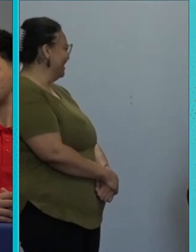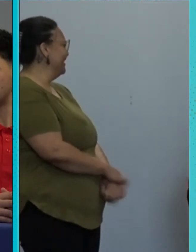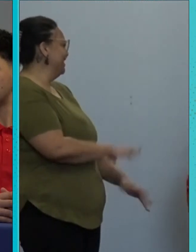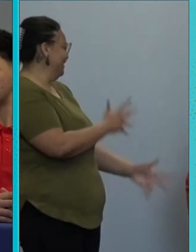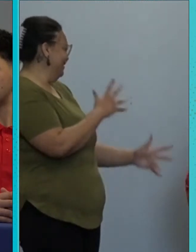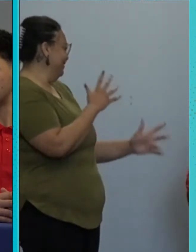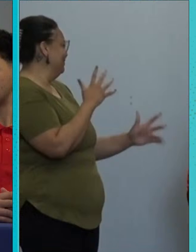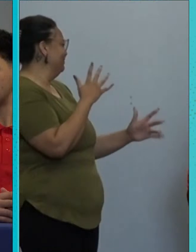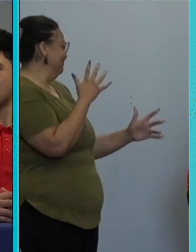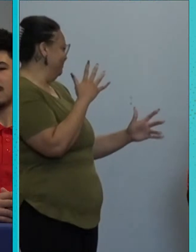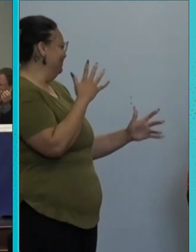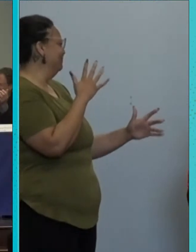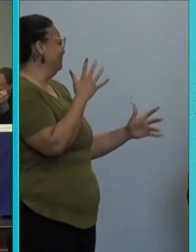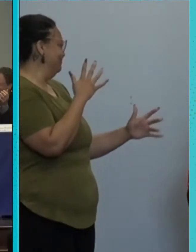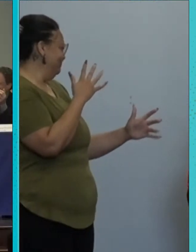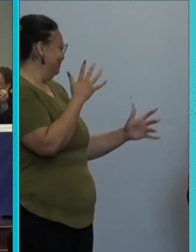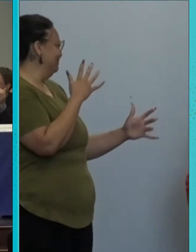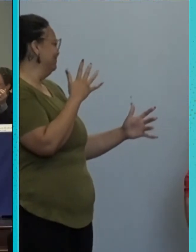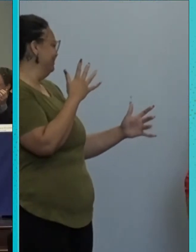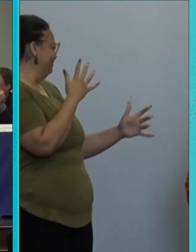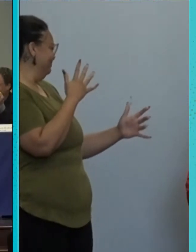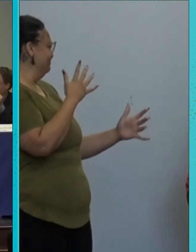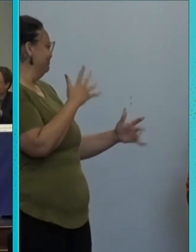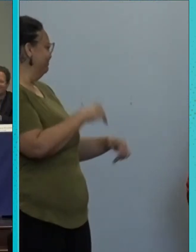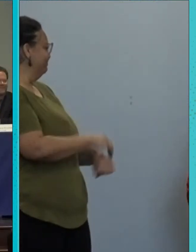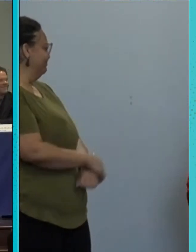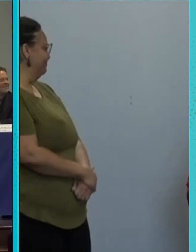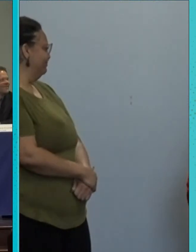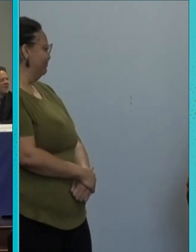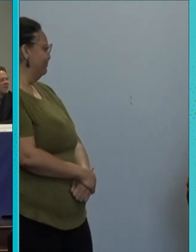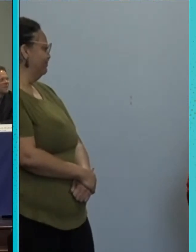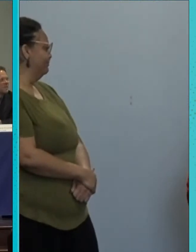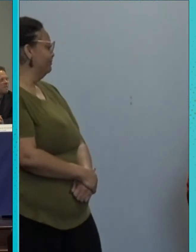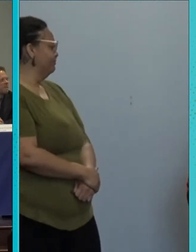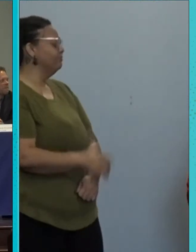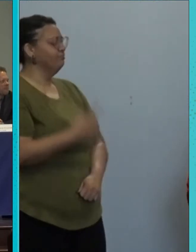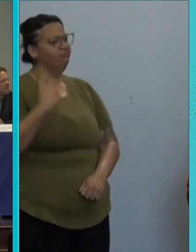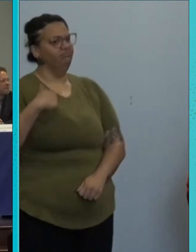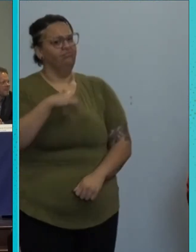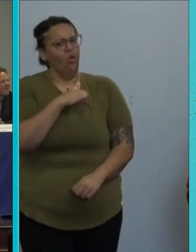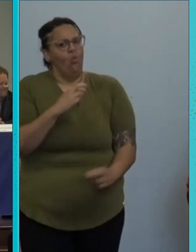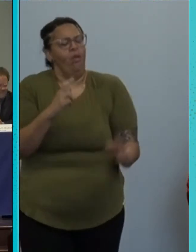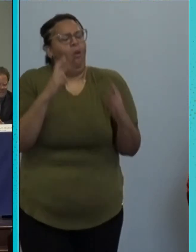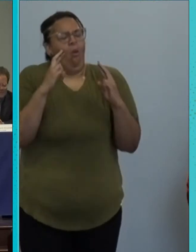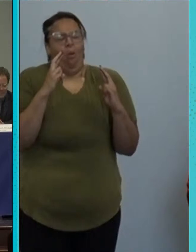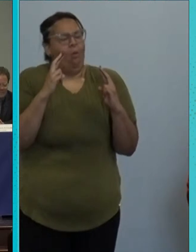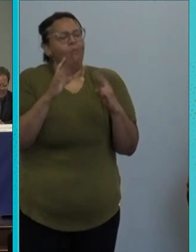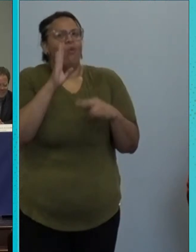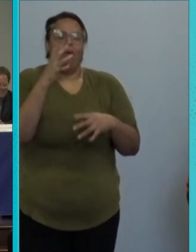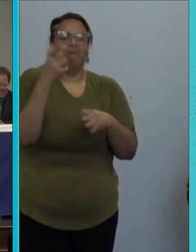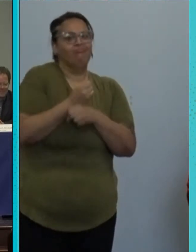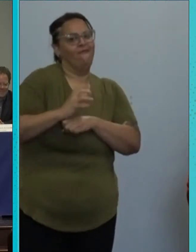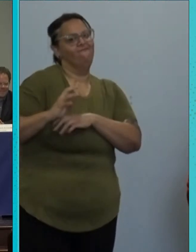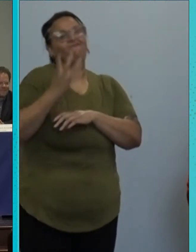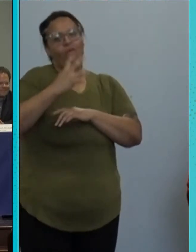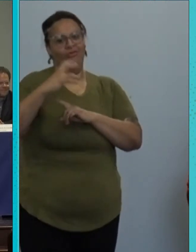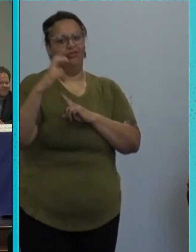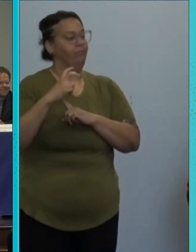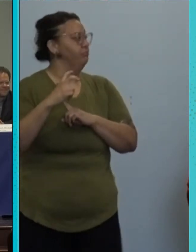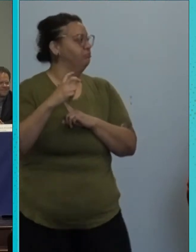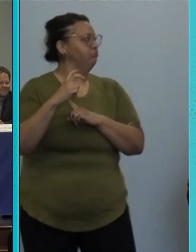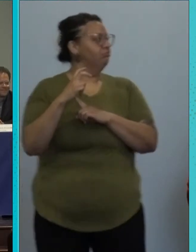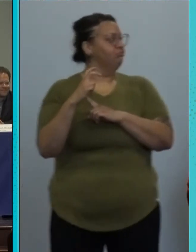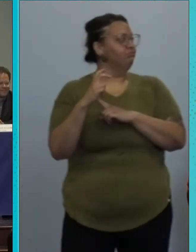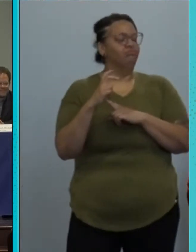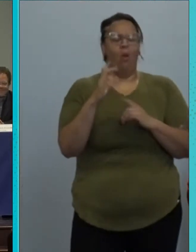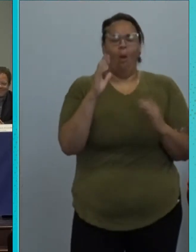That's the goal for senior year. We hope you get a 4th championship, too. So, yeah, that's it. Yes,